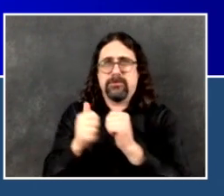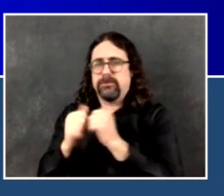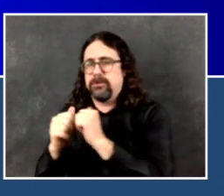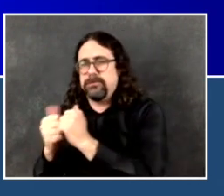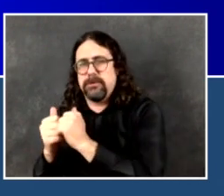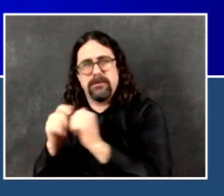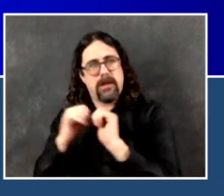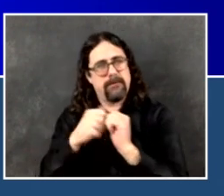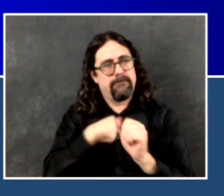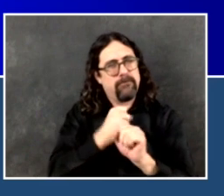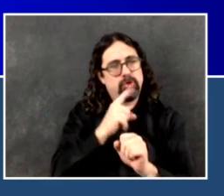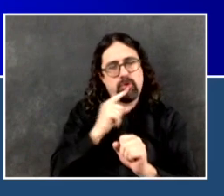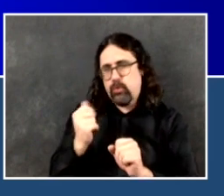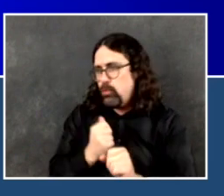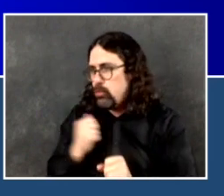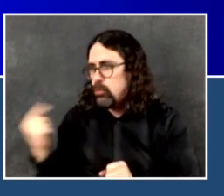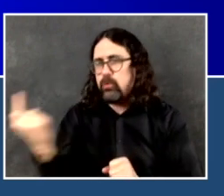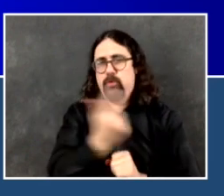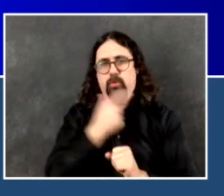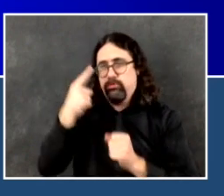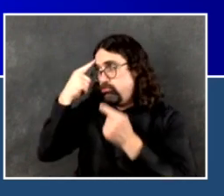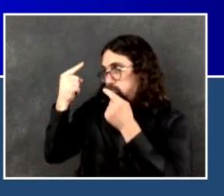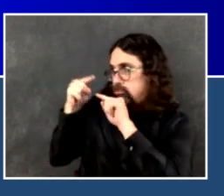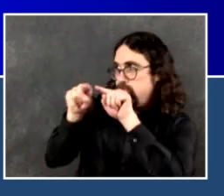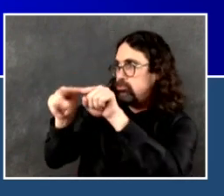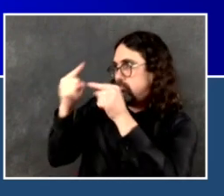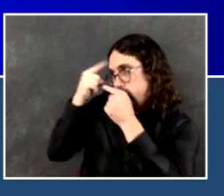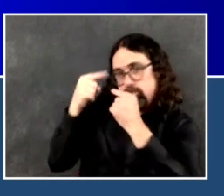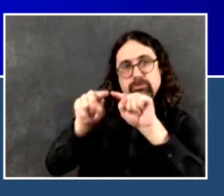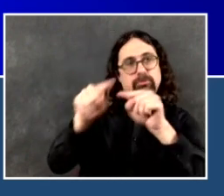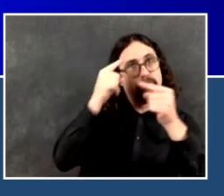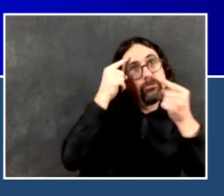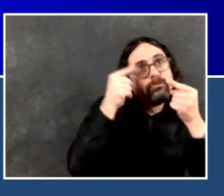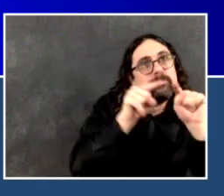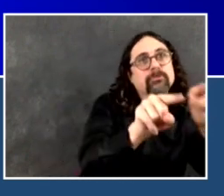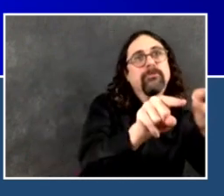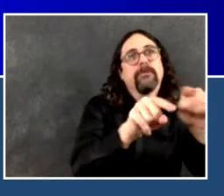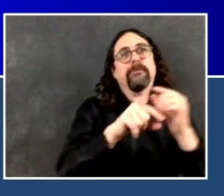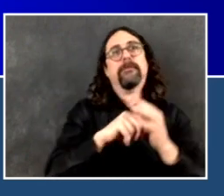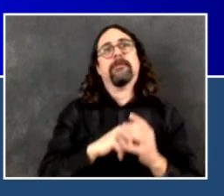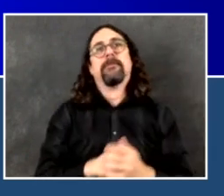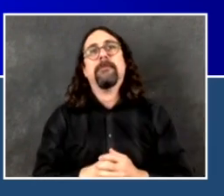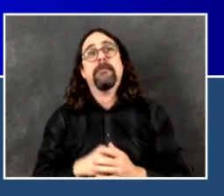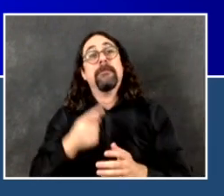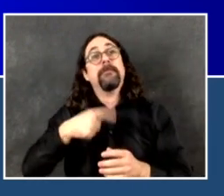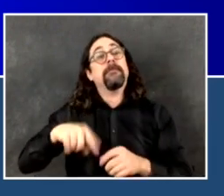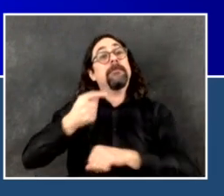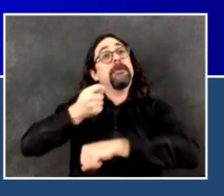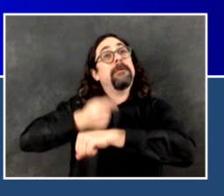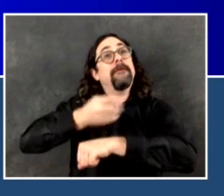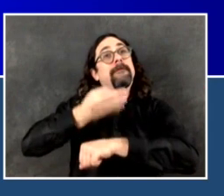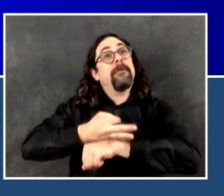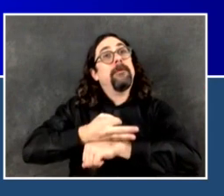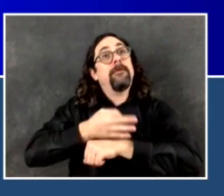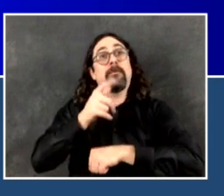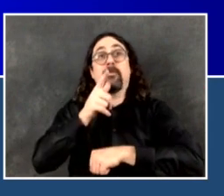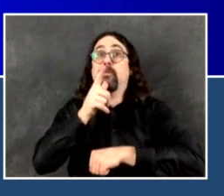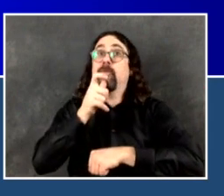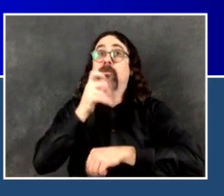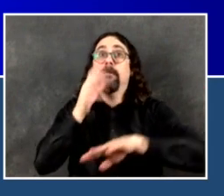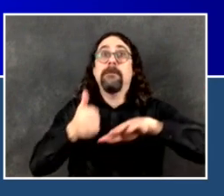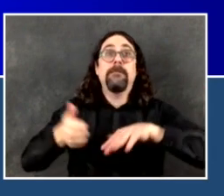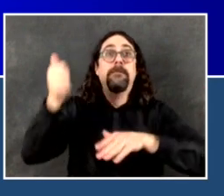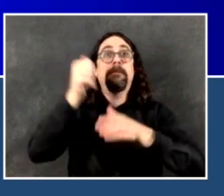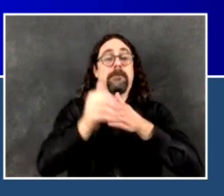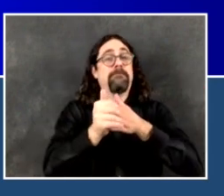Chirlane McCray, and by Deputy Mayor Phil Thompson. And this is based on ideas that they have both developed in